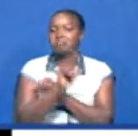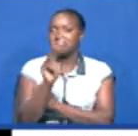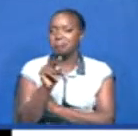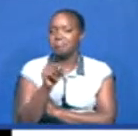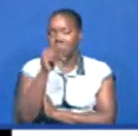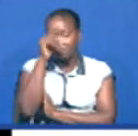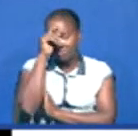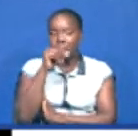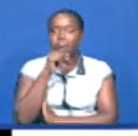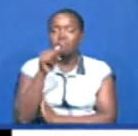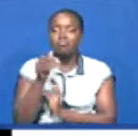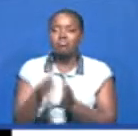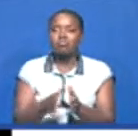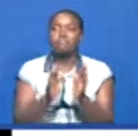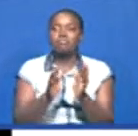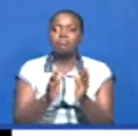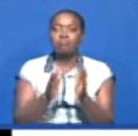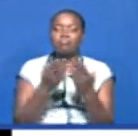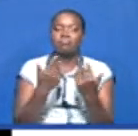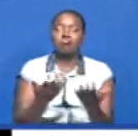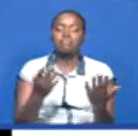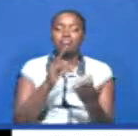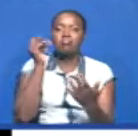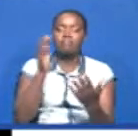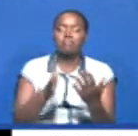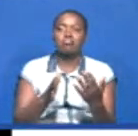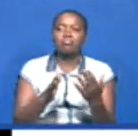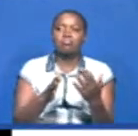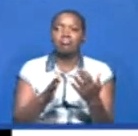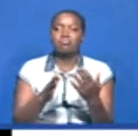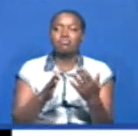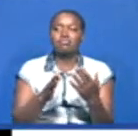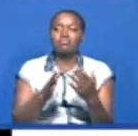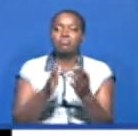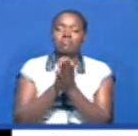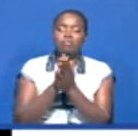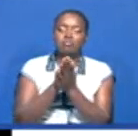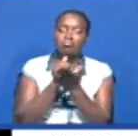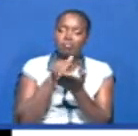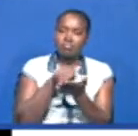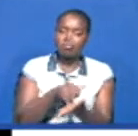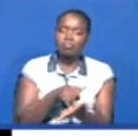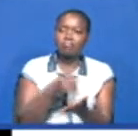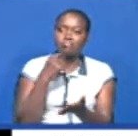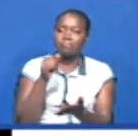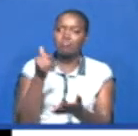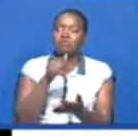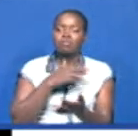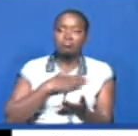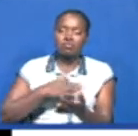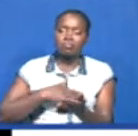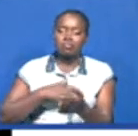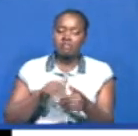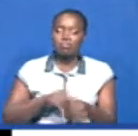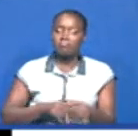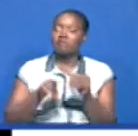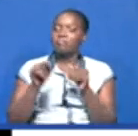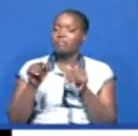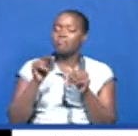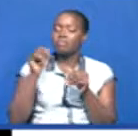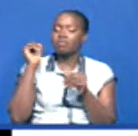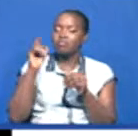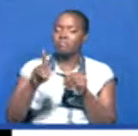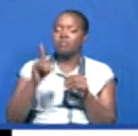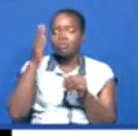will not allow the property of Kenyans to be compromised. So anybody going in that area should know